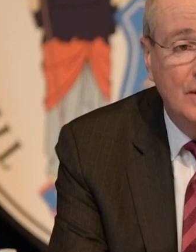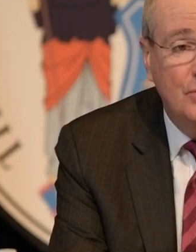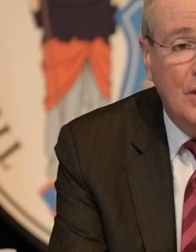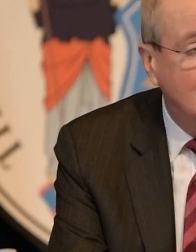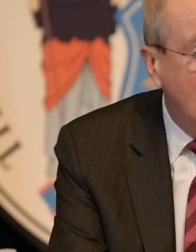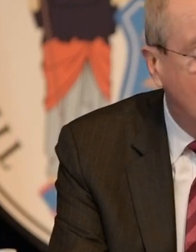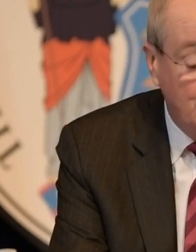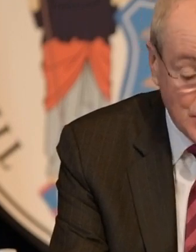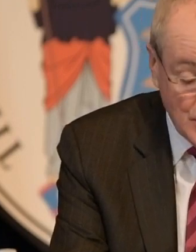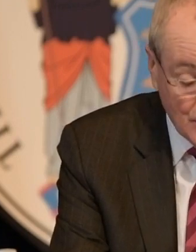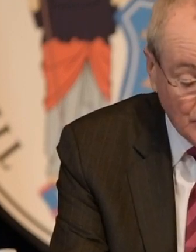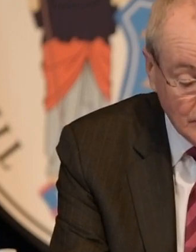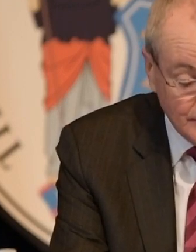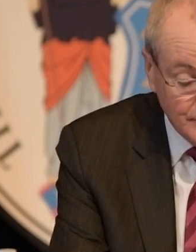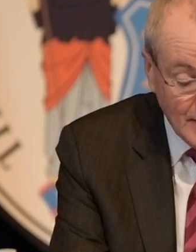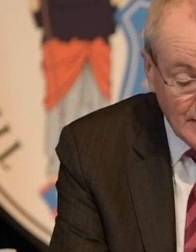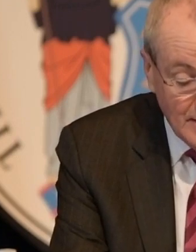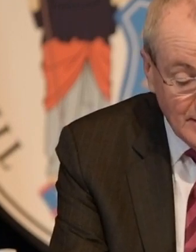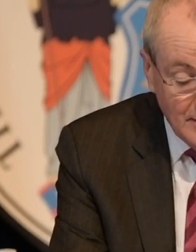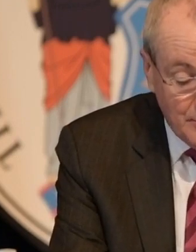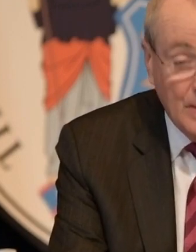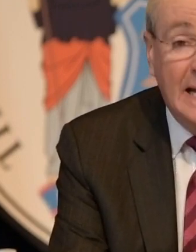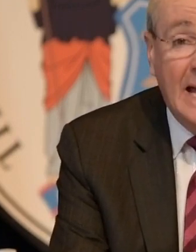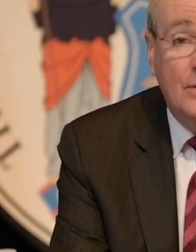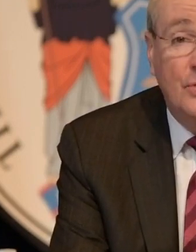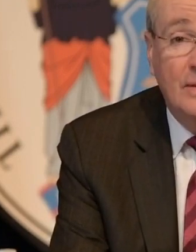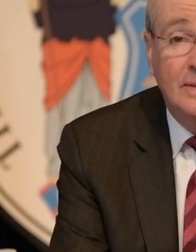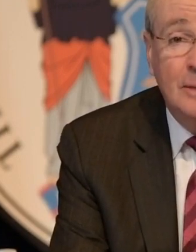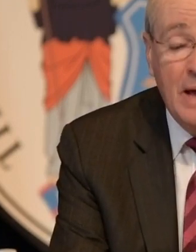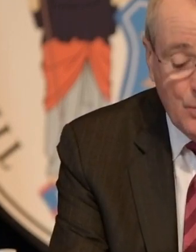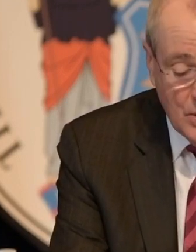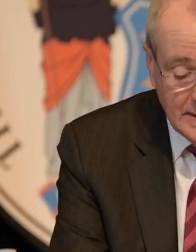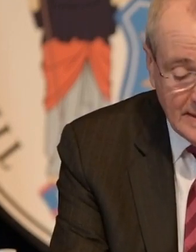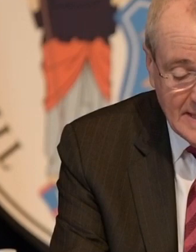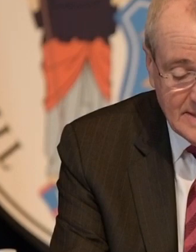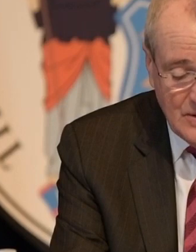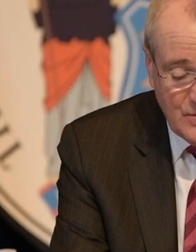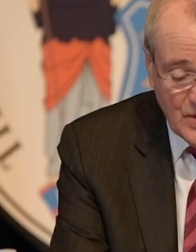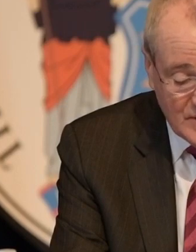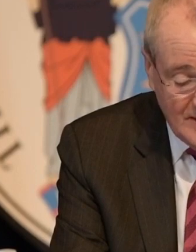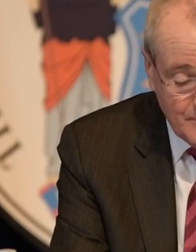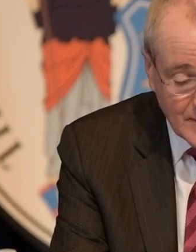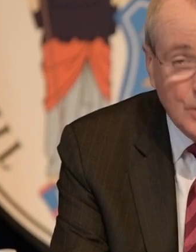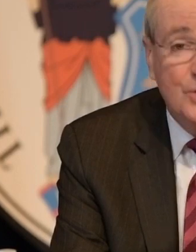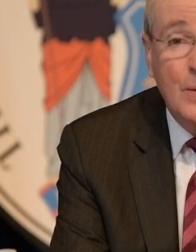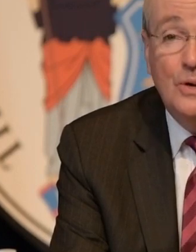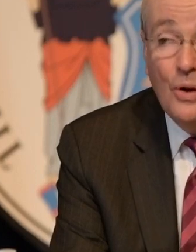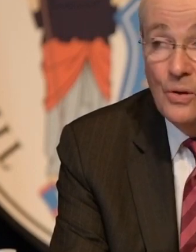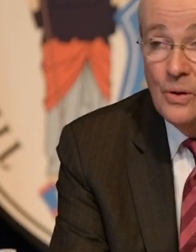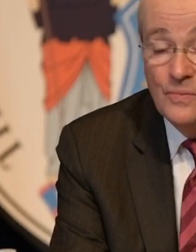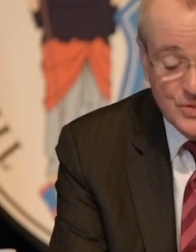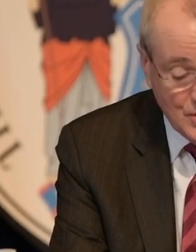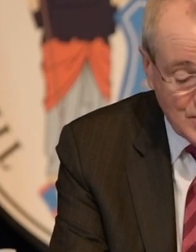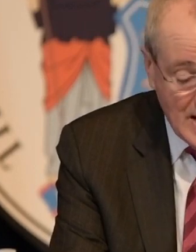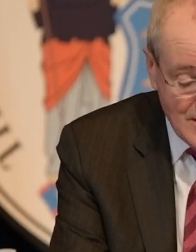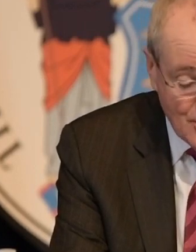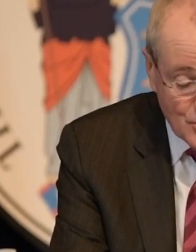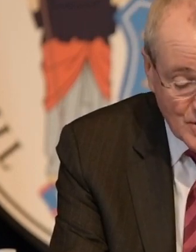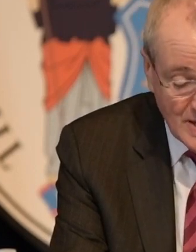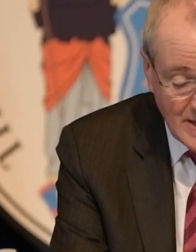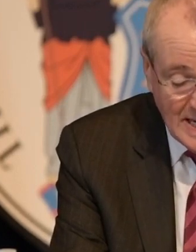next 71 plus years. Bill and Anna settled in Maywood in 1950, which they would call home for